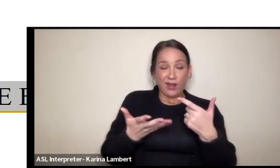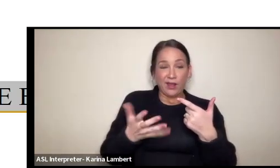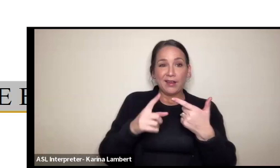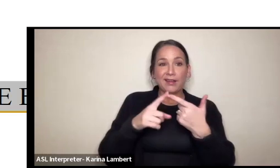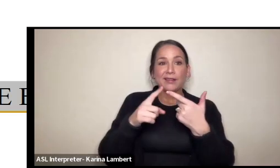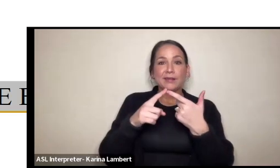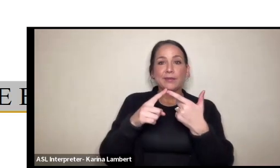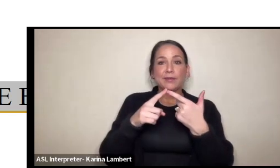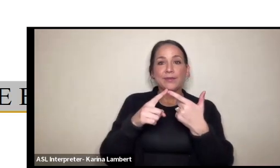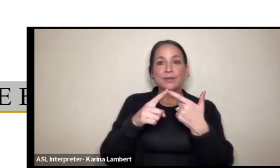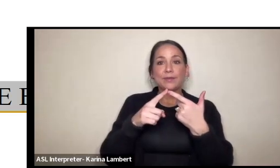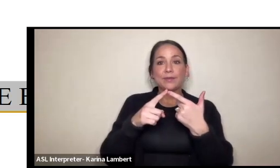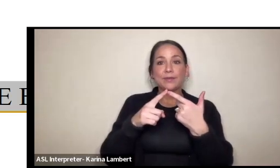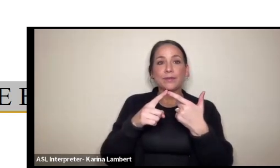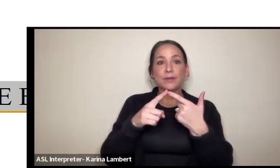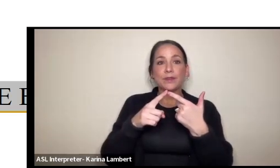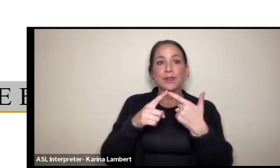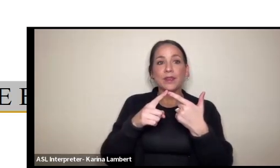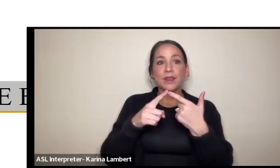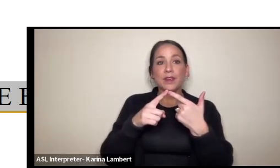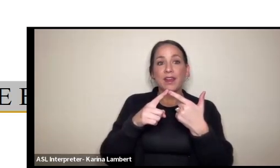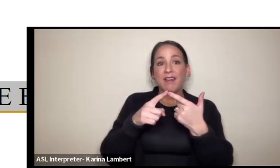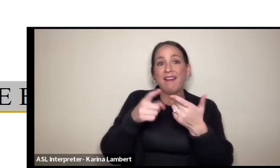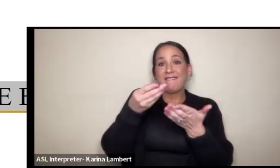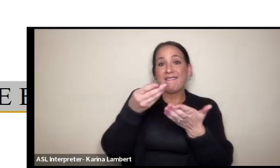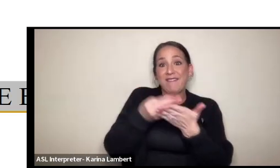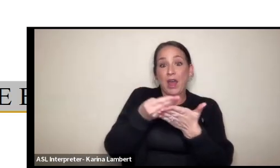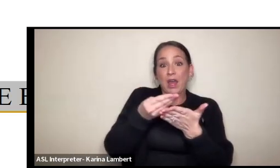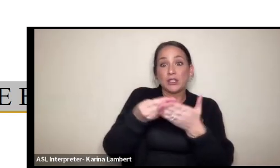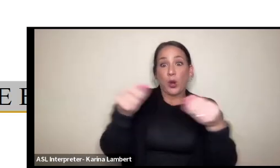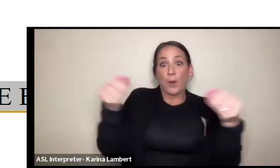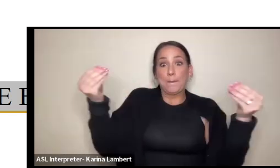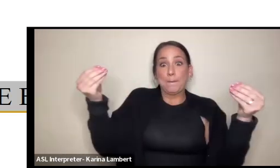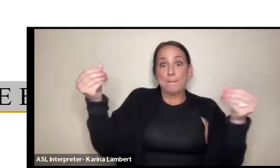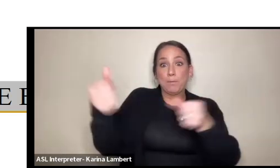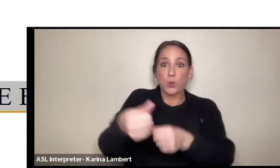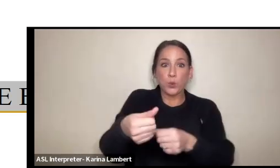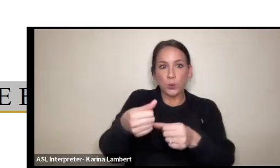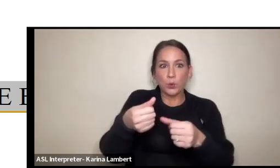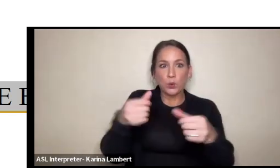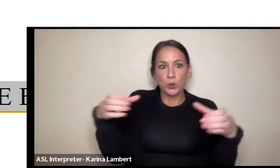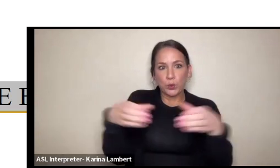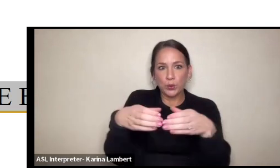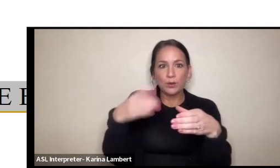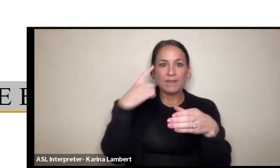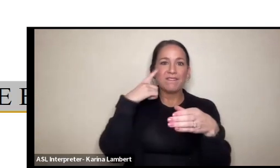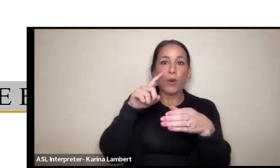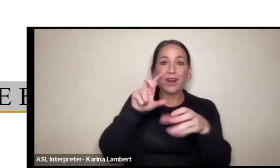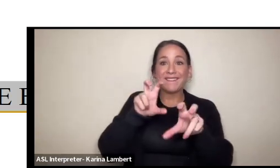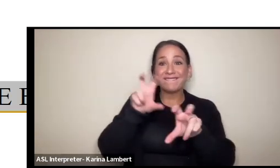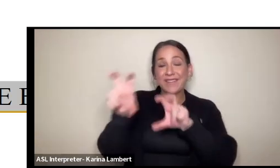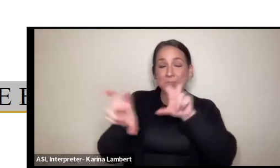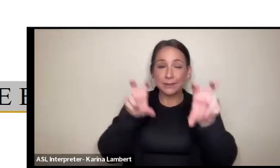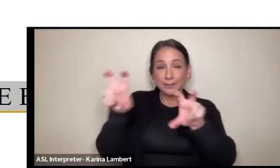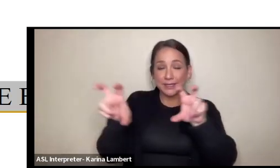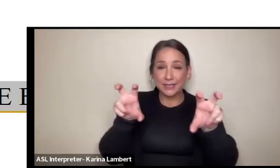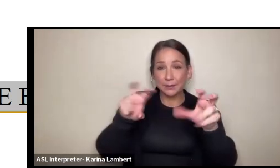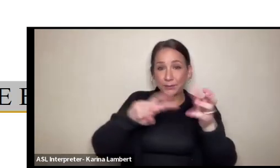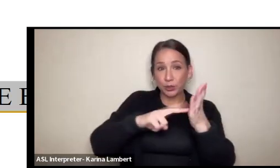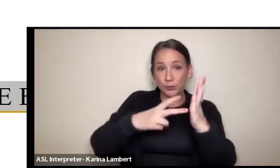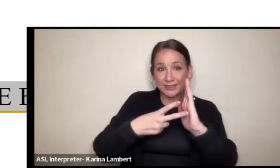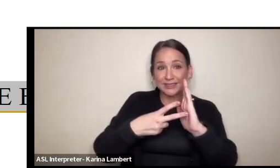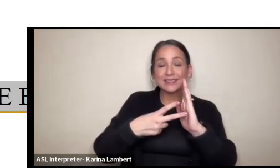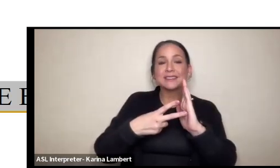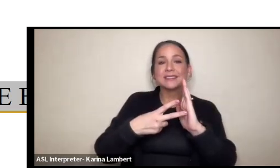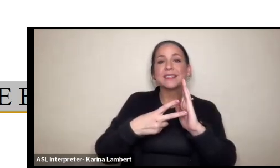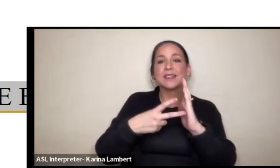mentioned this earlier, because funds are pooled for investment purposes, there's a bigger pot. For us,